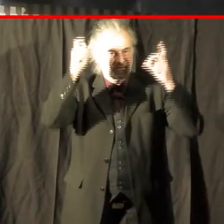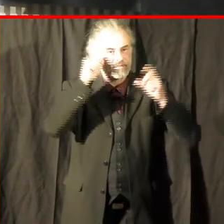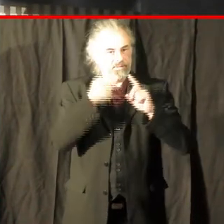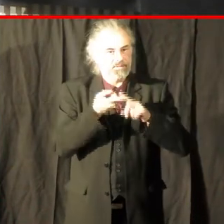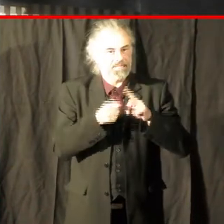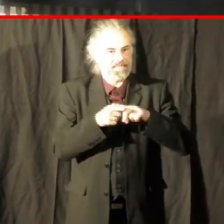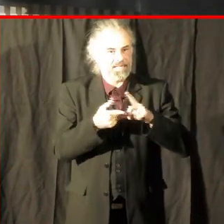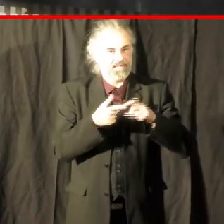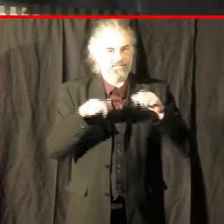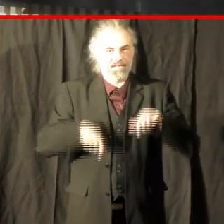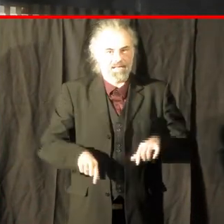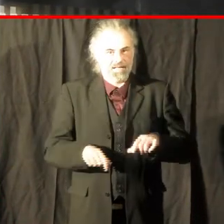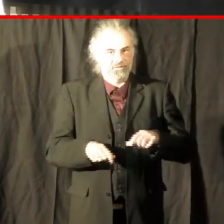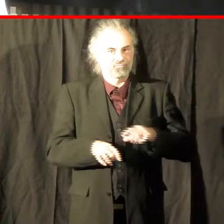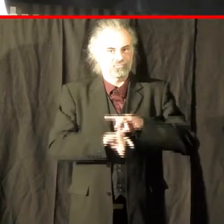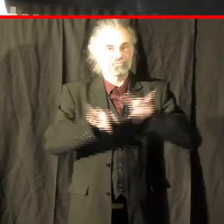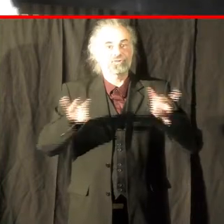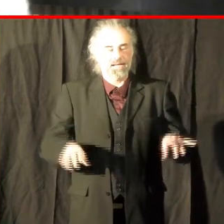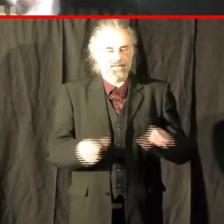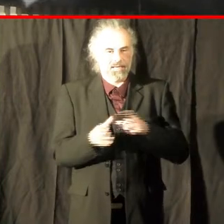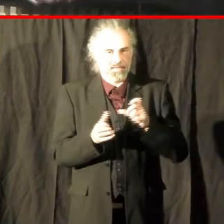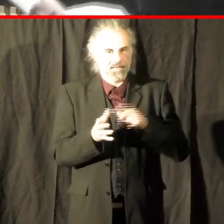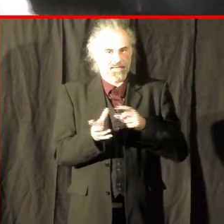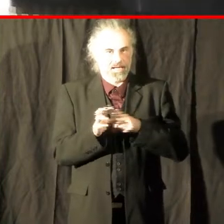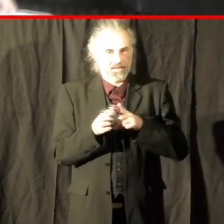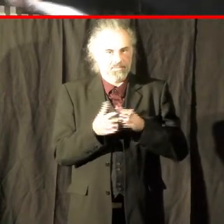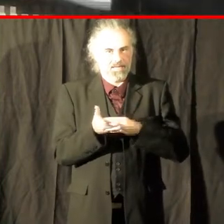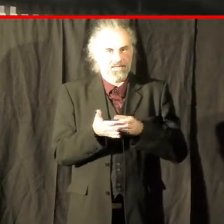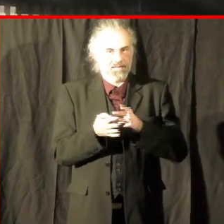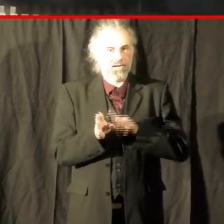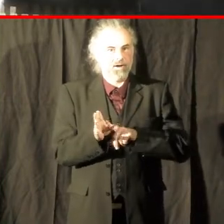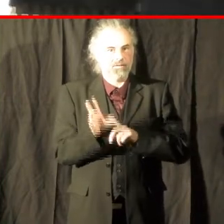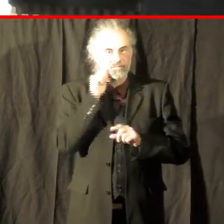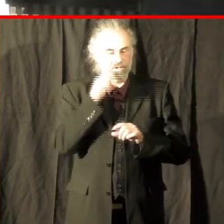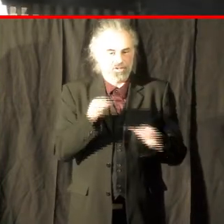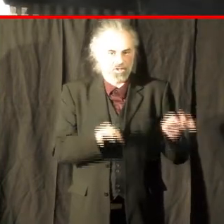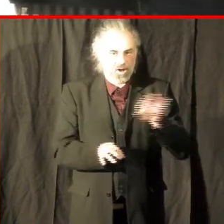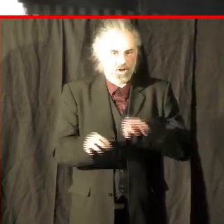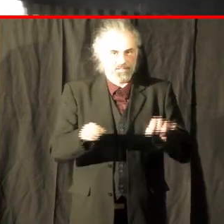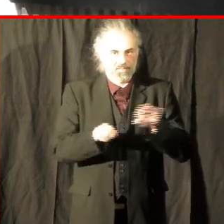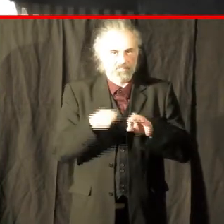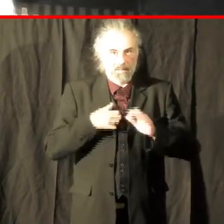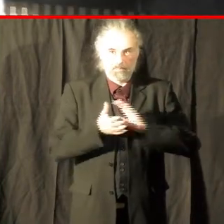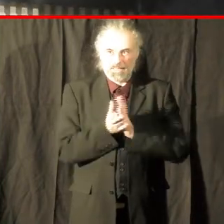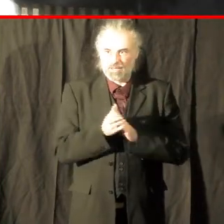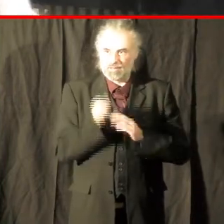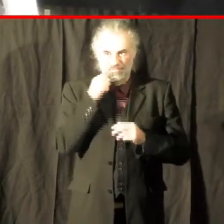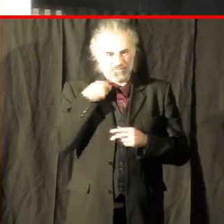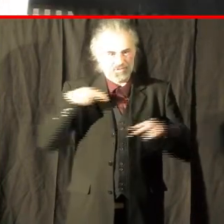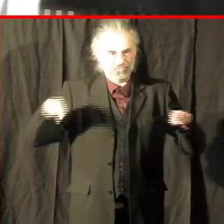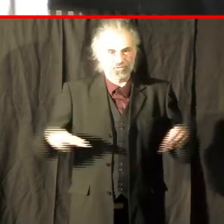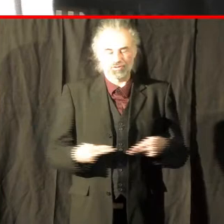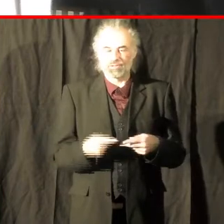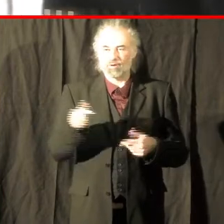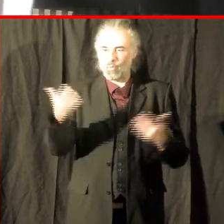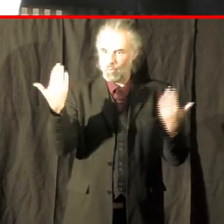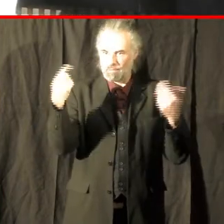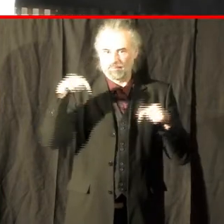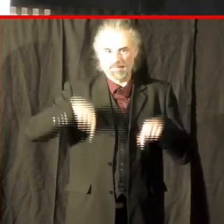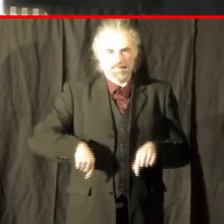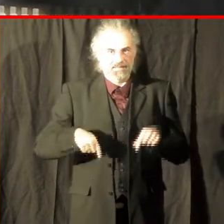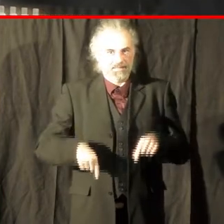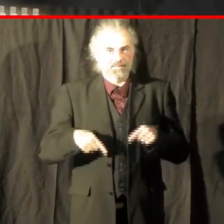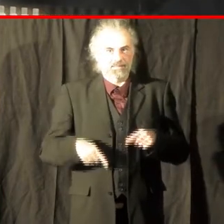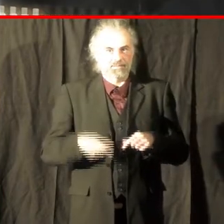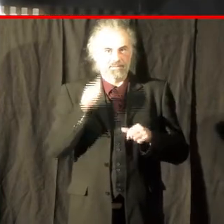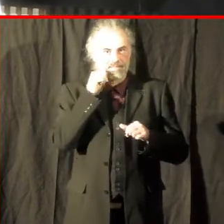great pleasure to introduce you to, welcome you rather, I will be introducing later in the evening, to welcome you here to the magnificent